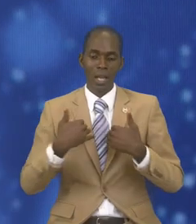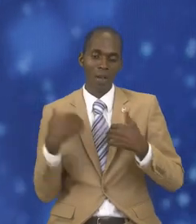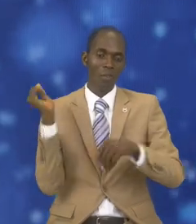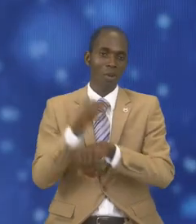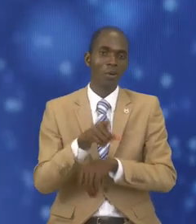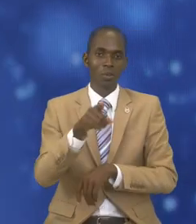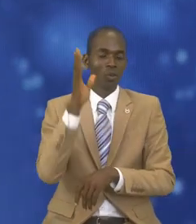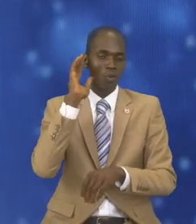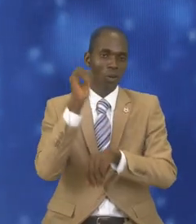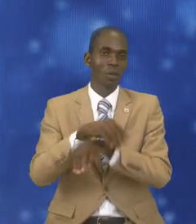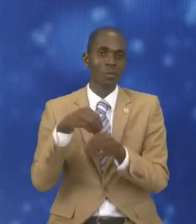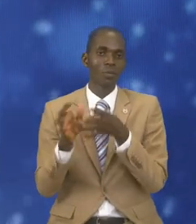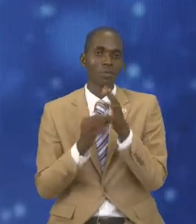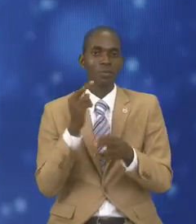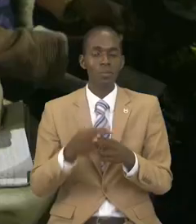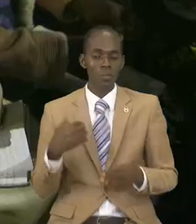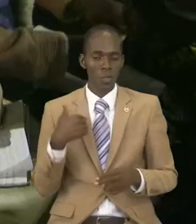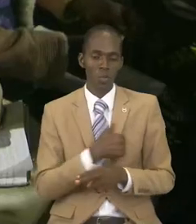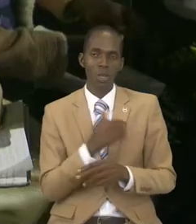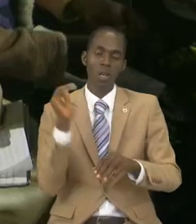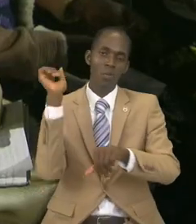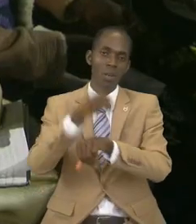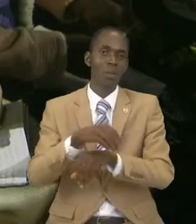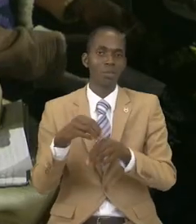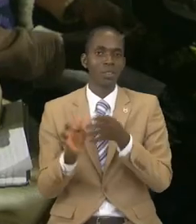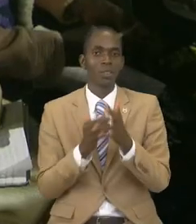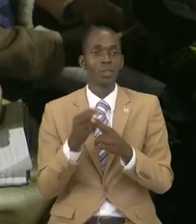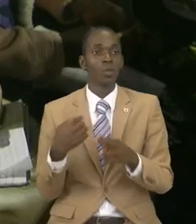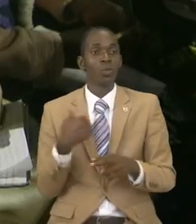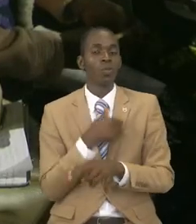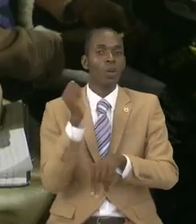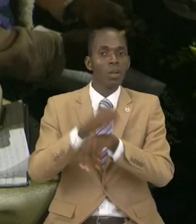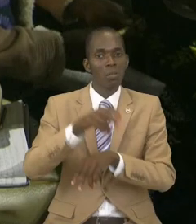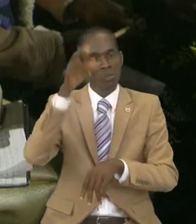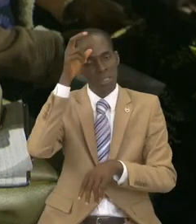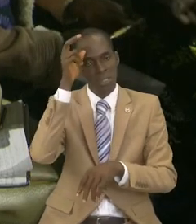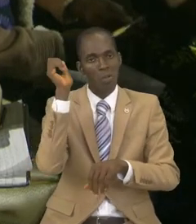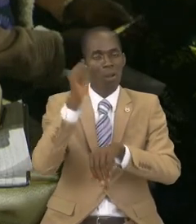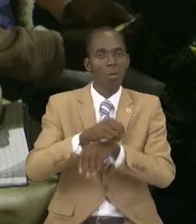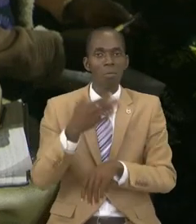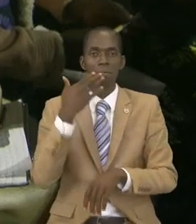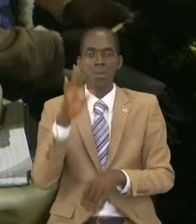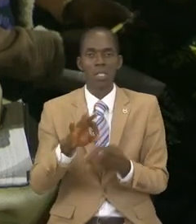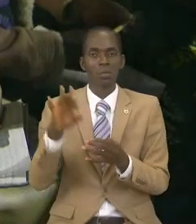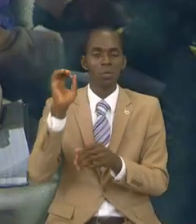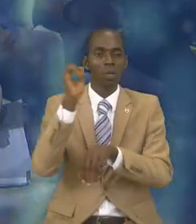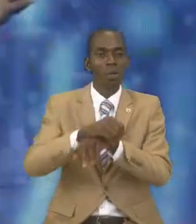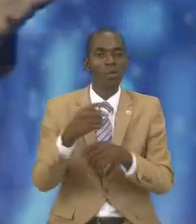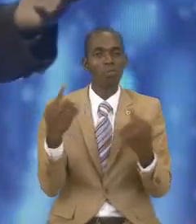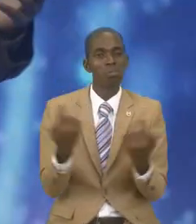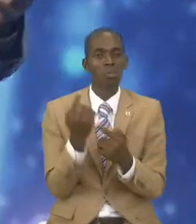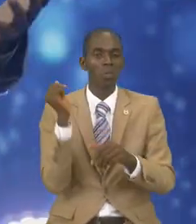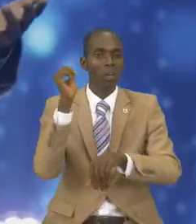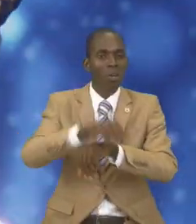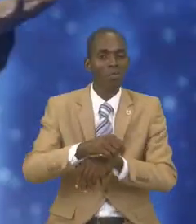overcome. I said we overcome. We overcome Satan, we overcome evil spirits, we overcome sin, and we overcome